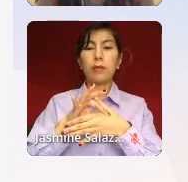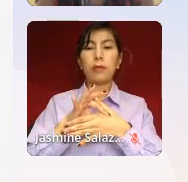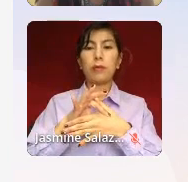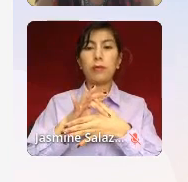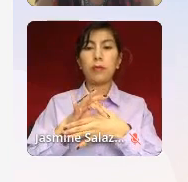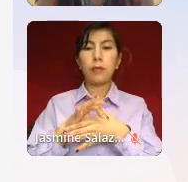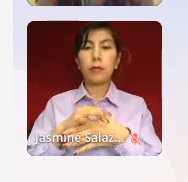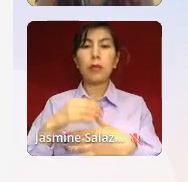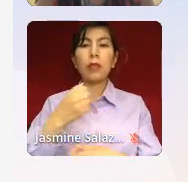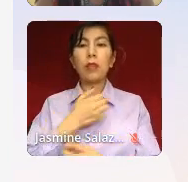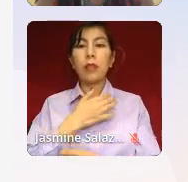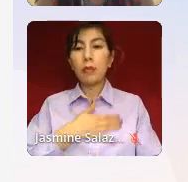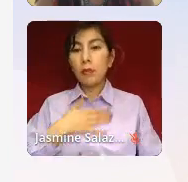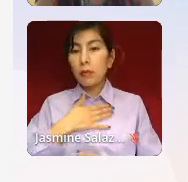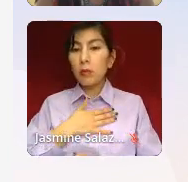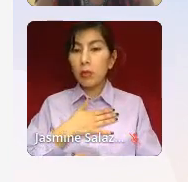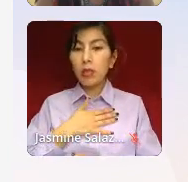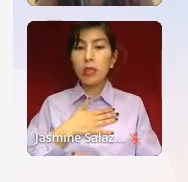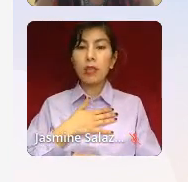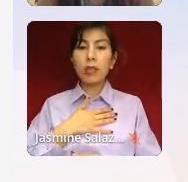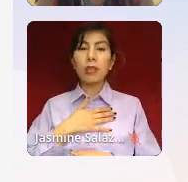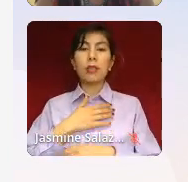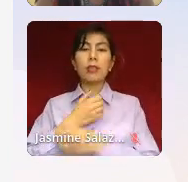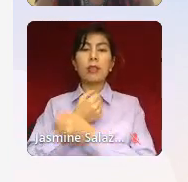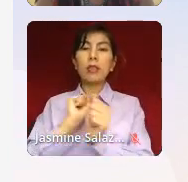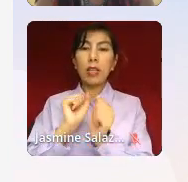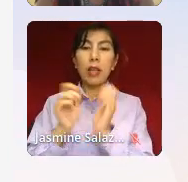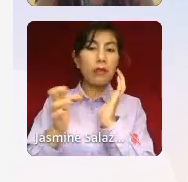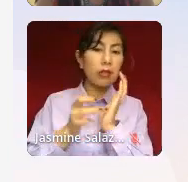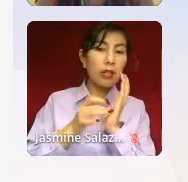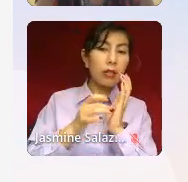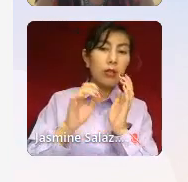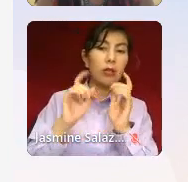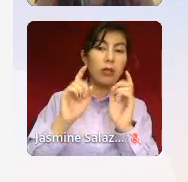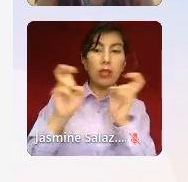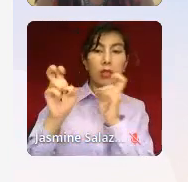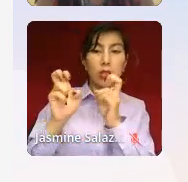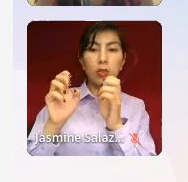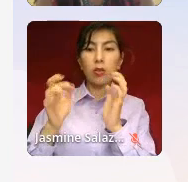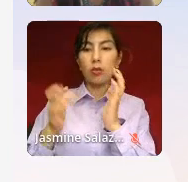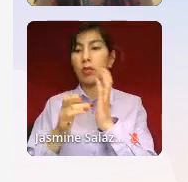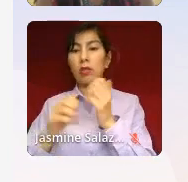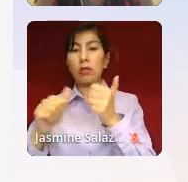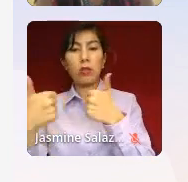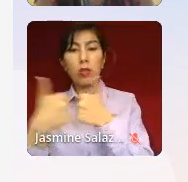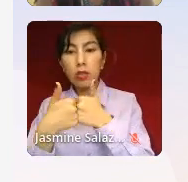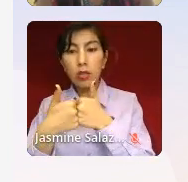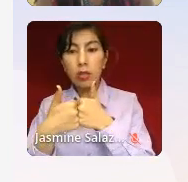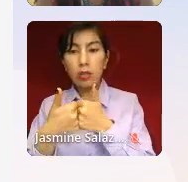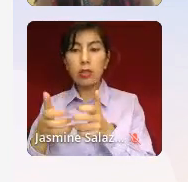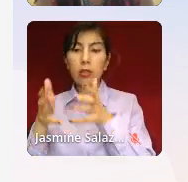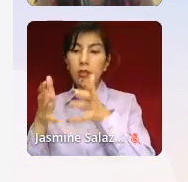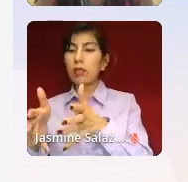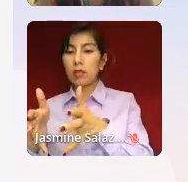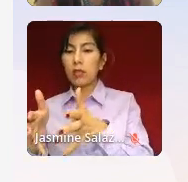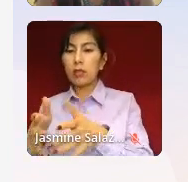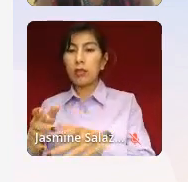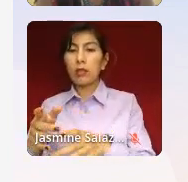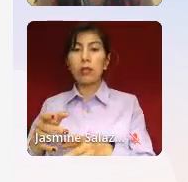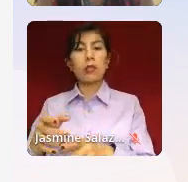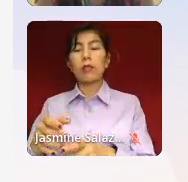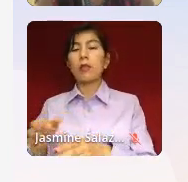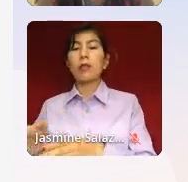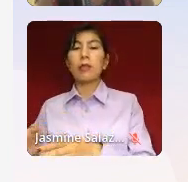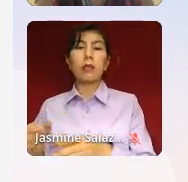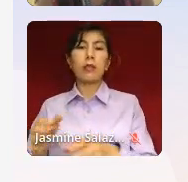questions about technical difficulties or challenges with the system by leaving a direct message to my